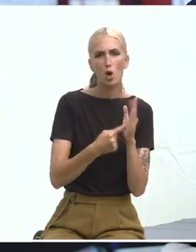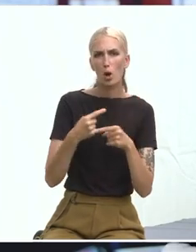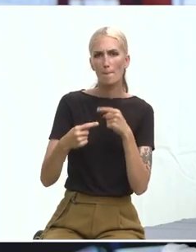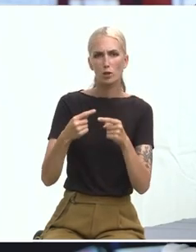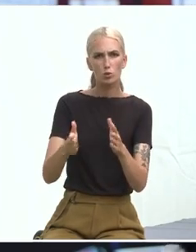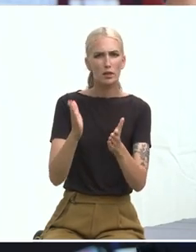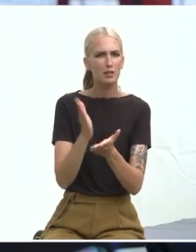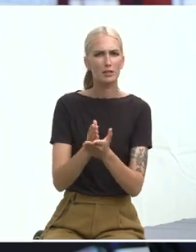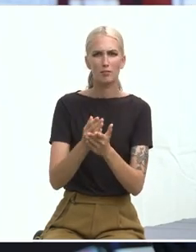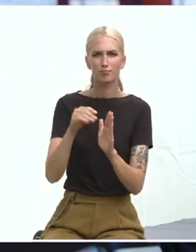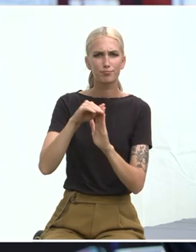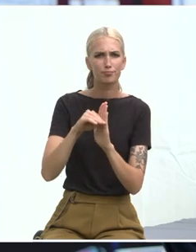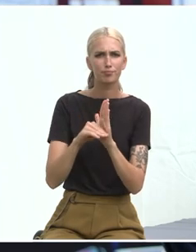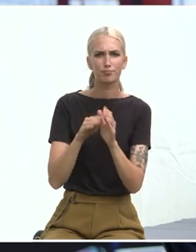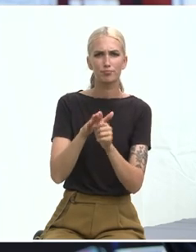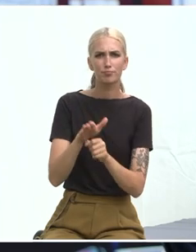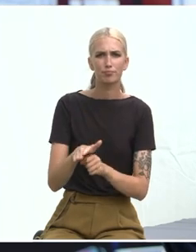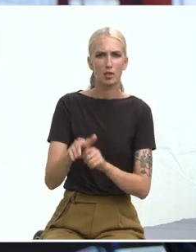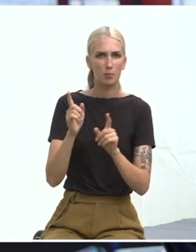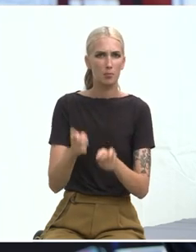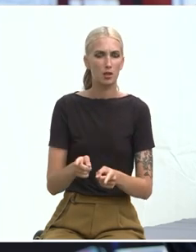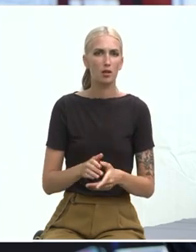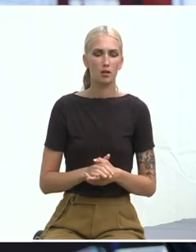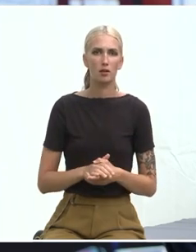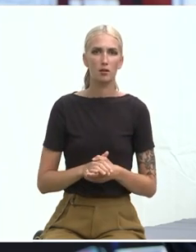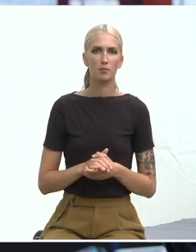you onboard and disembark. So